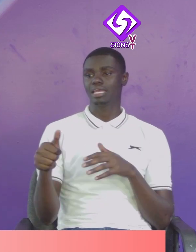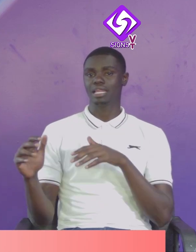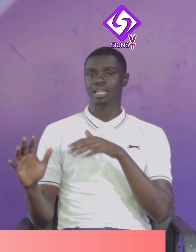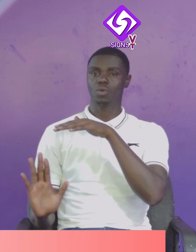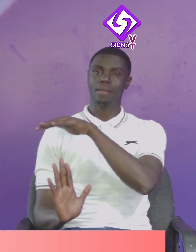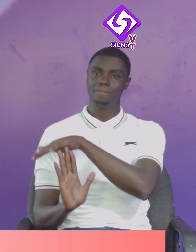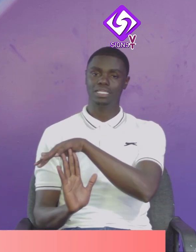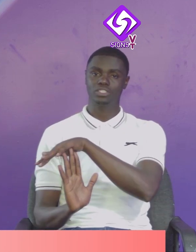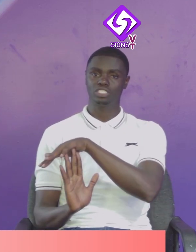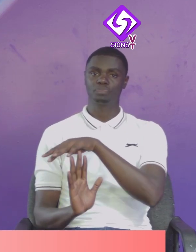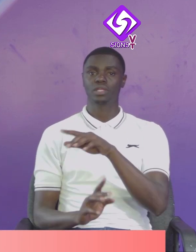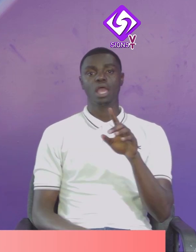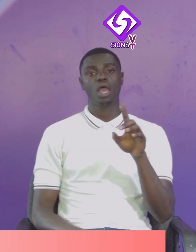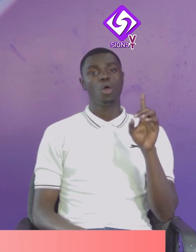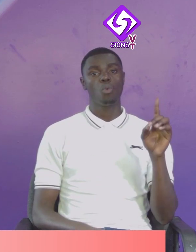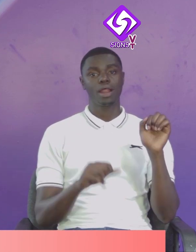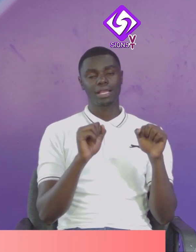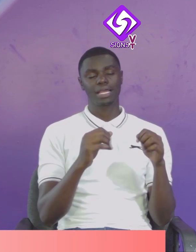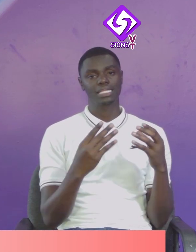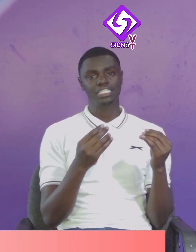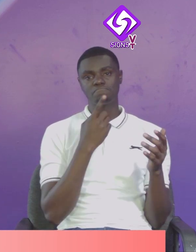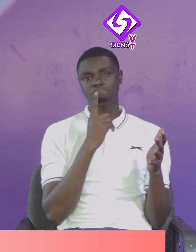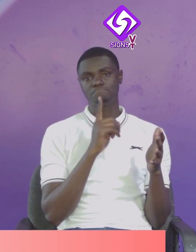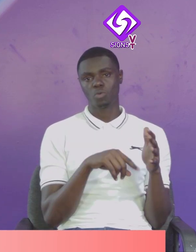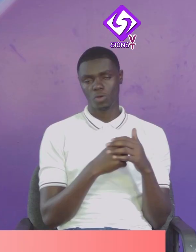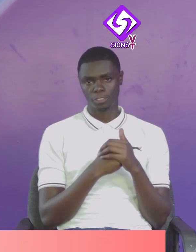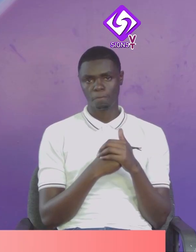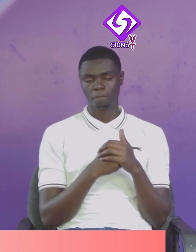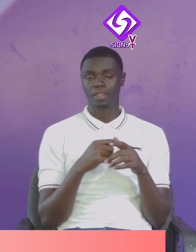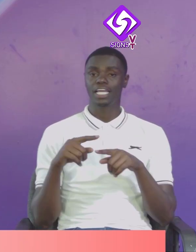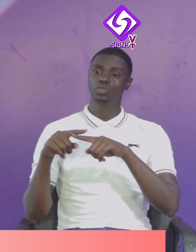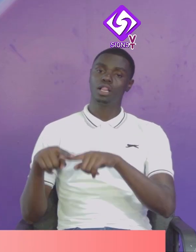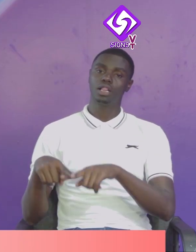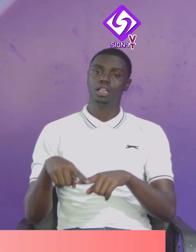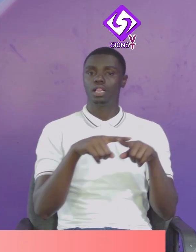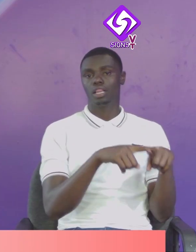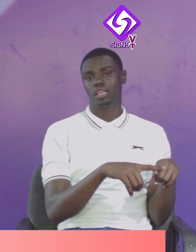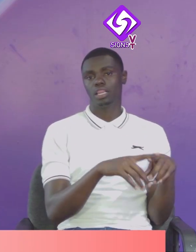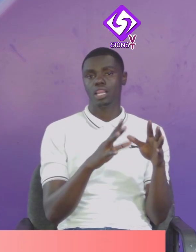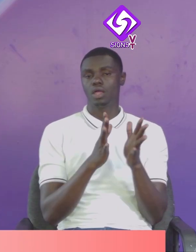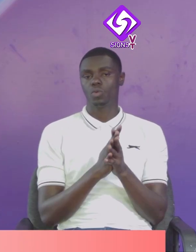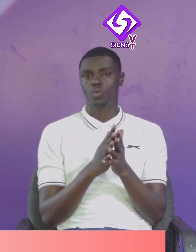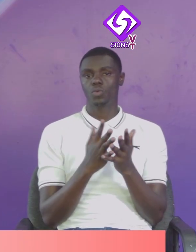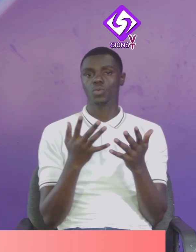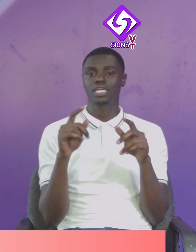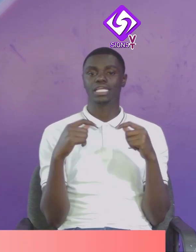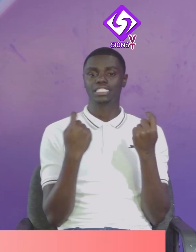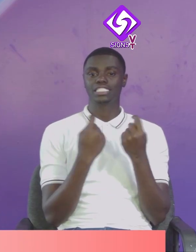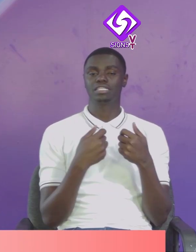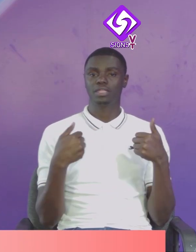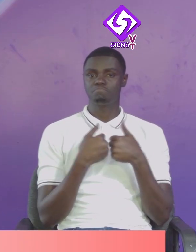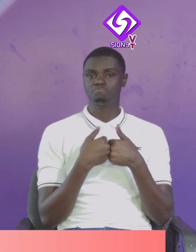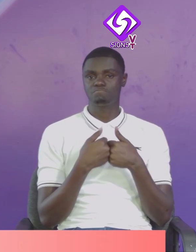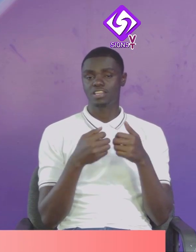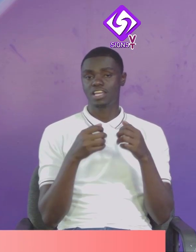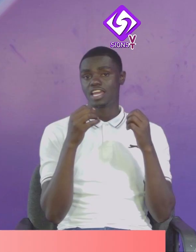again, one can easily say also that it depends with the kind of team they are playing against. For example,